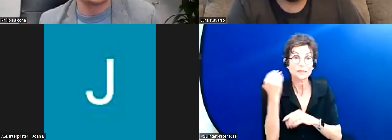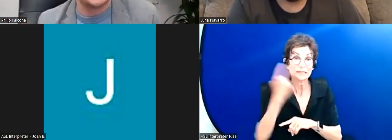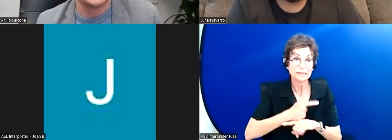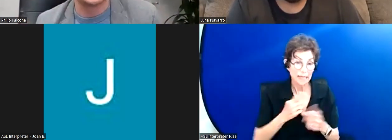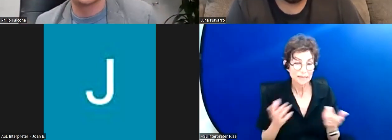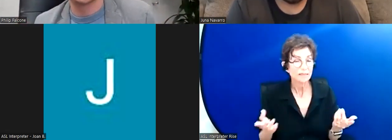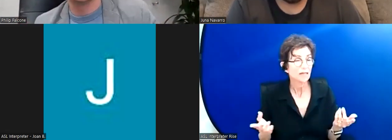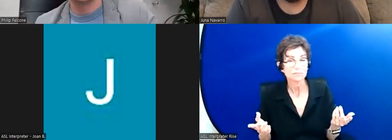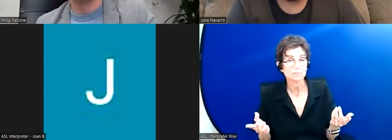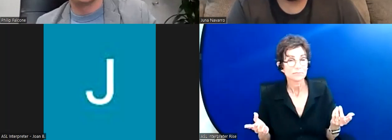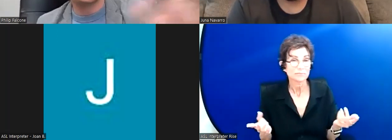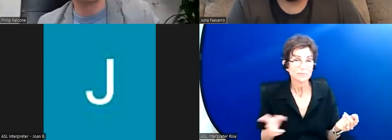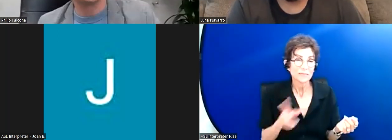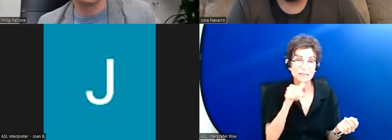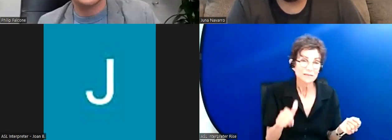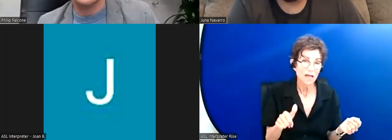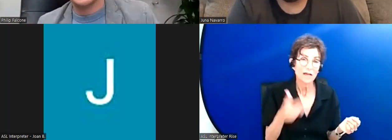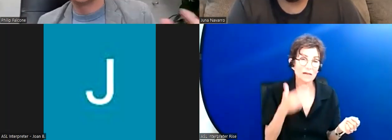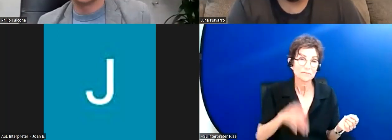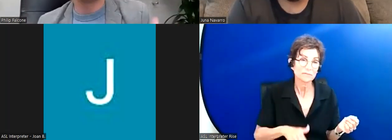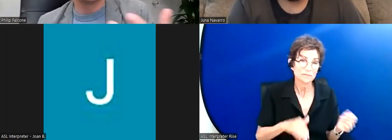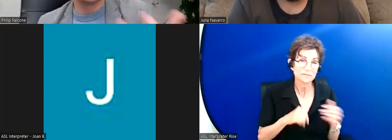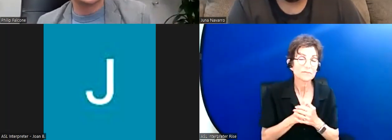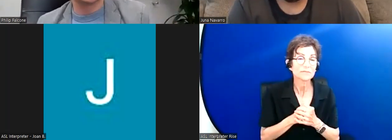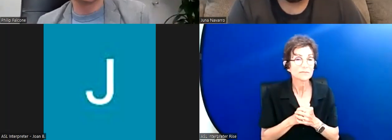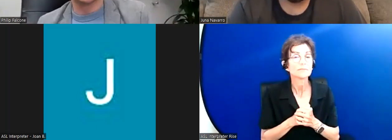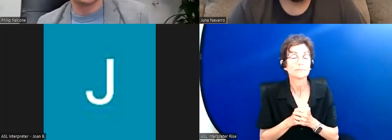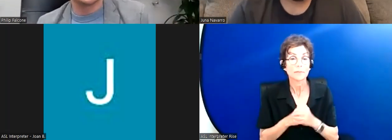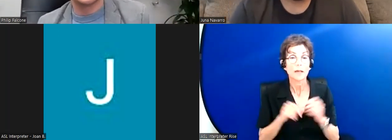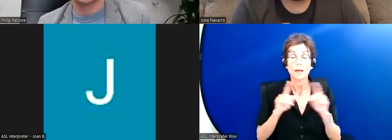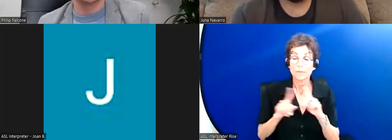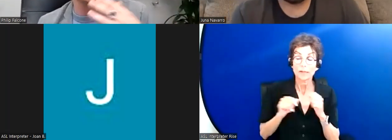makes it where that's not the end of the world. But while he's doing all that, and then in this case,